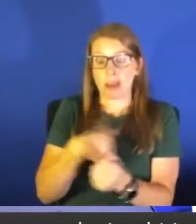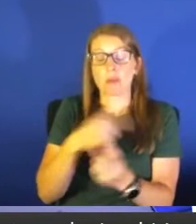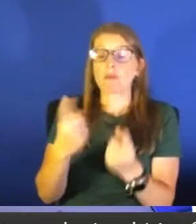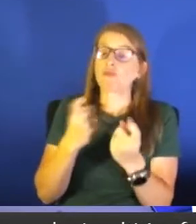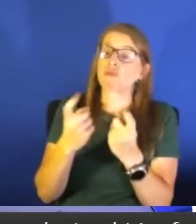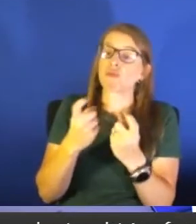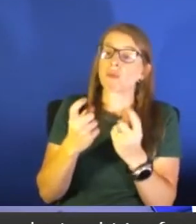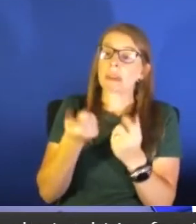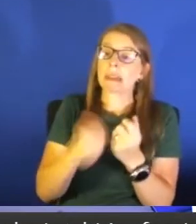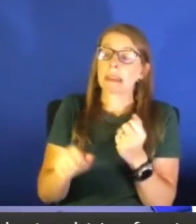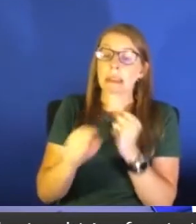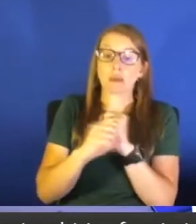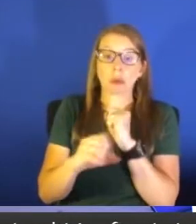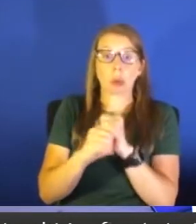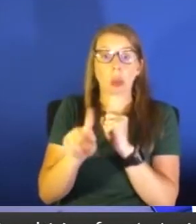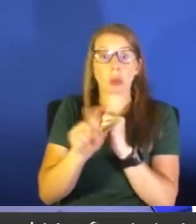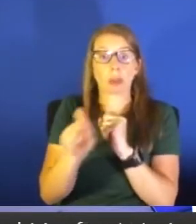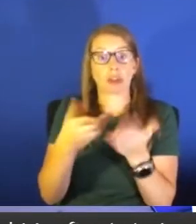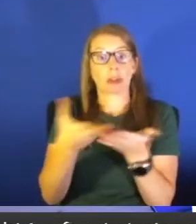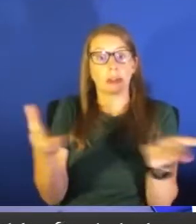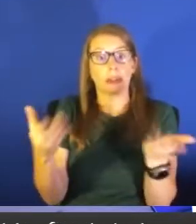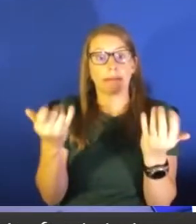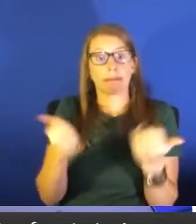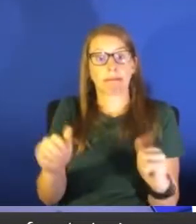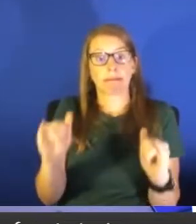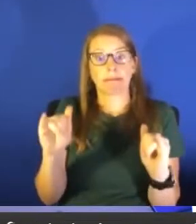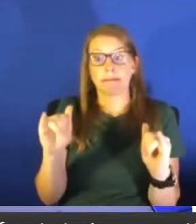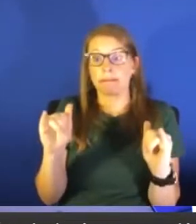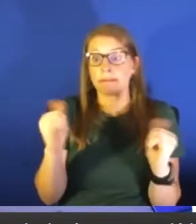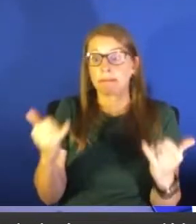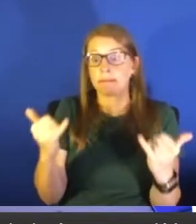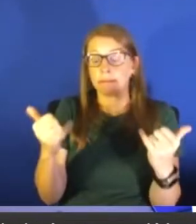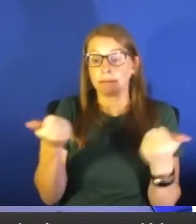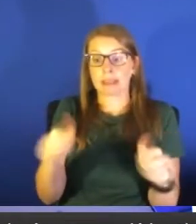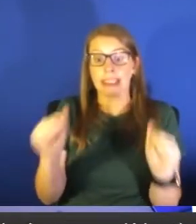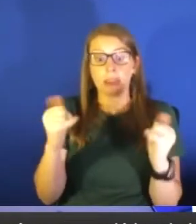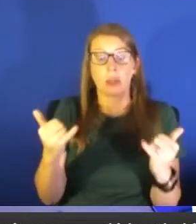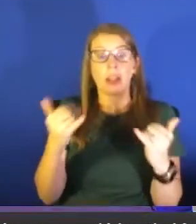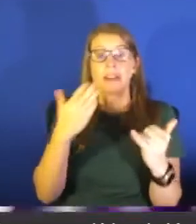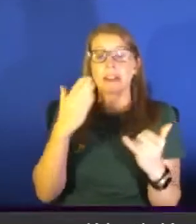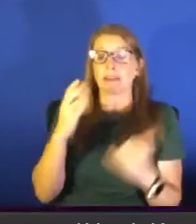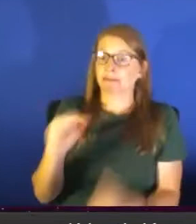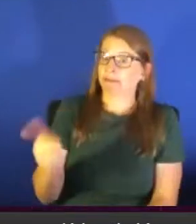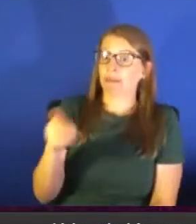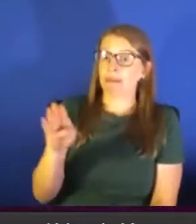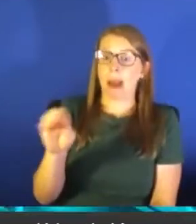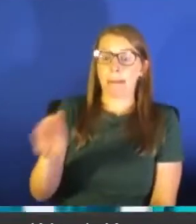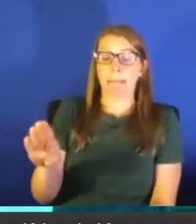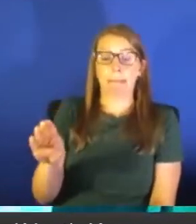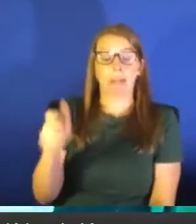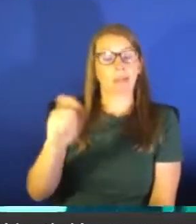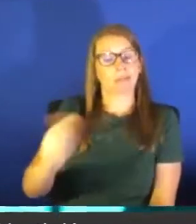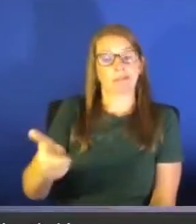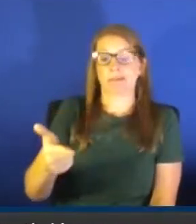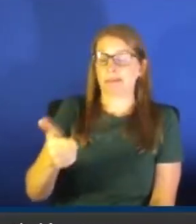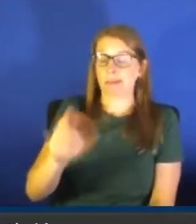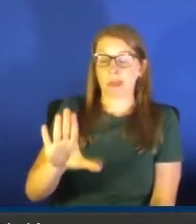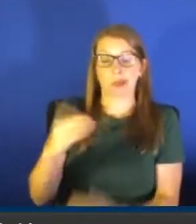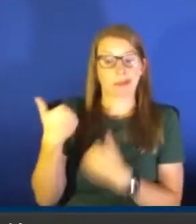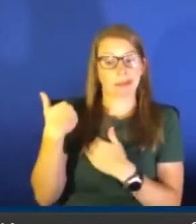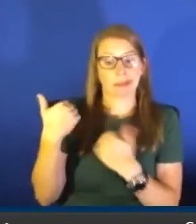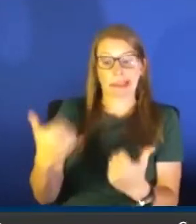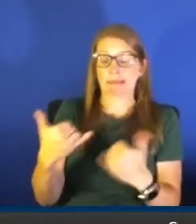any reporter questions today? All right, Bob, you know what that means. You're on deck. Let's go back and